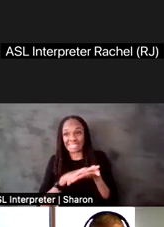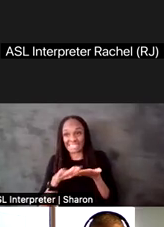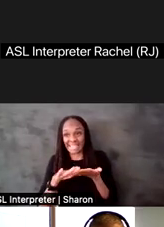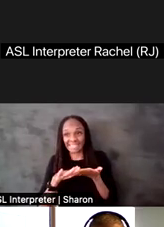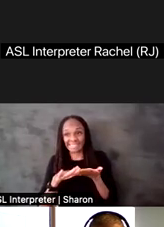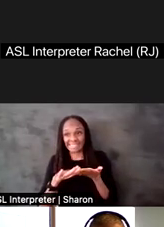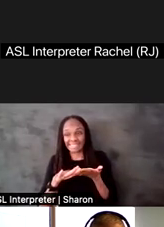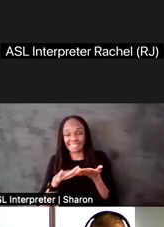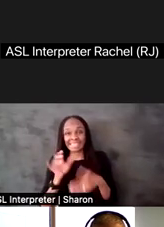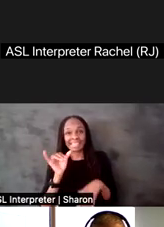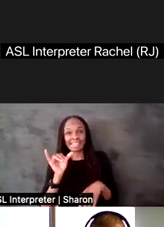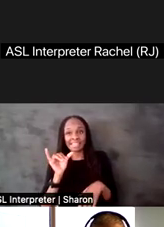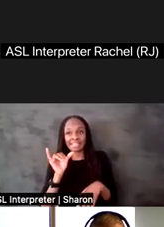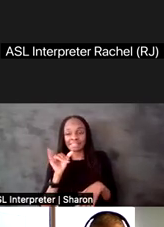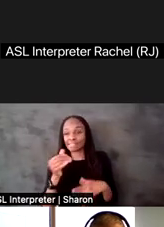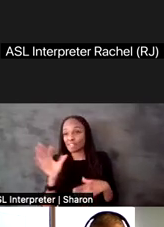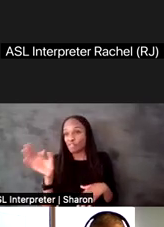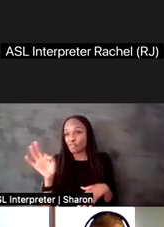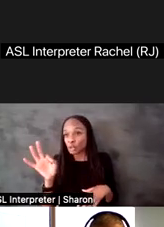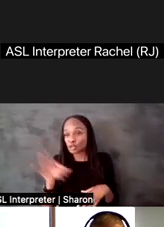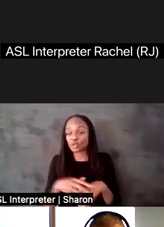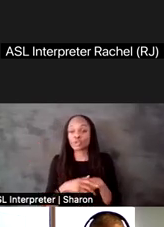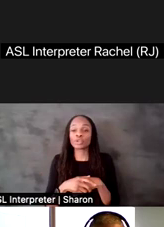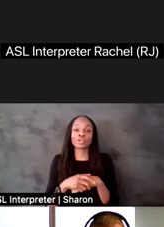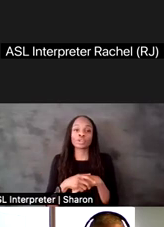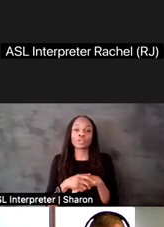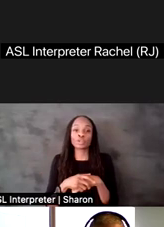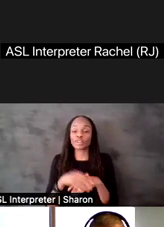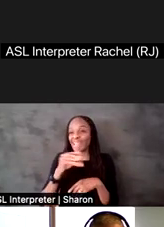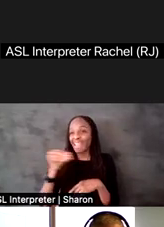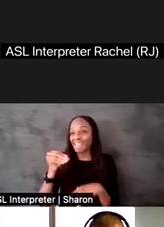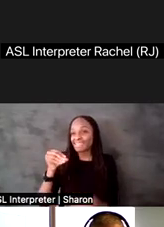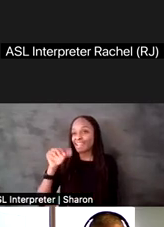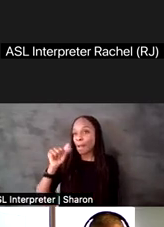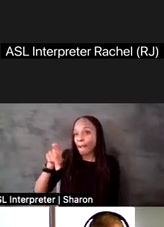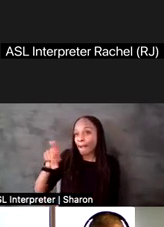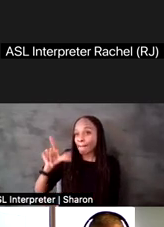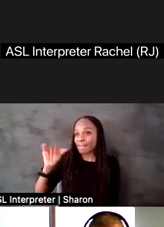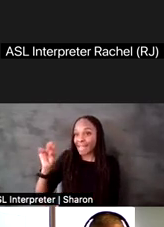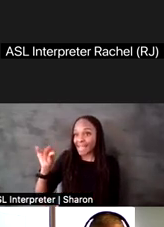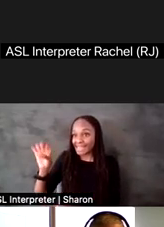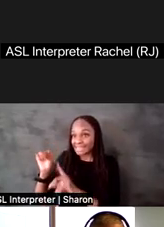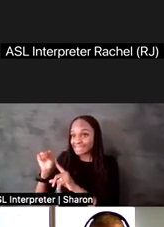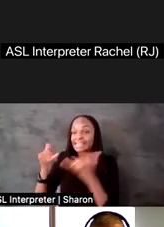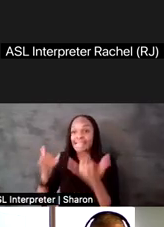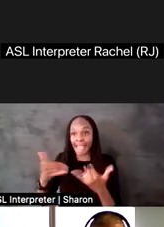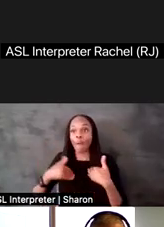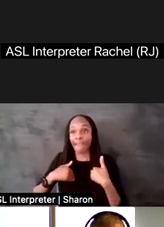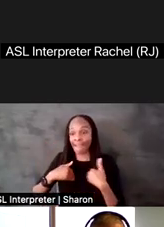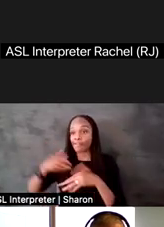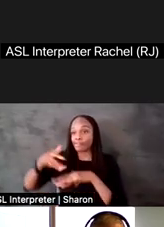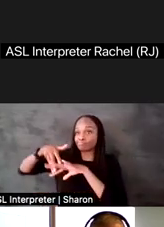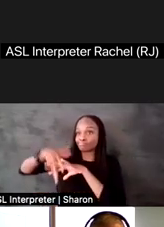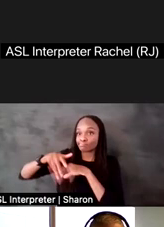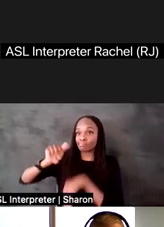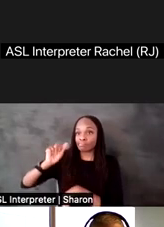are furniture as well as appliances now come with anchors and straps. So when